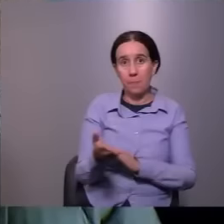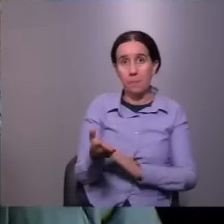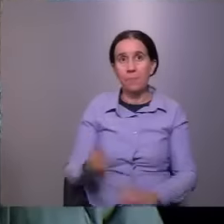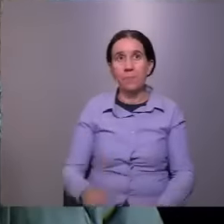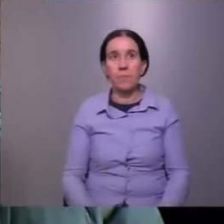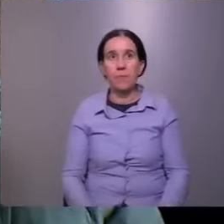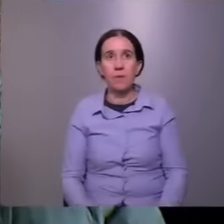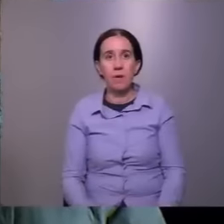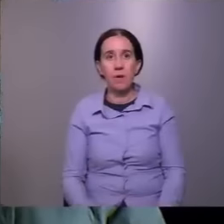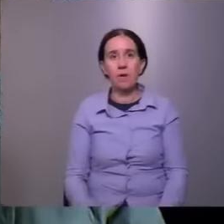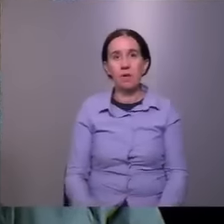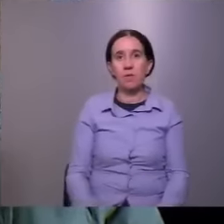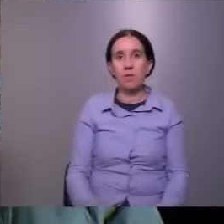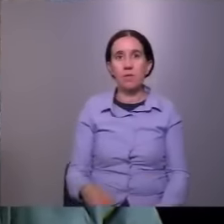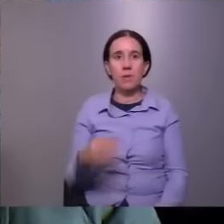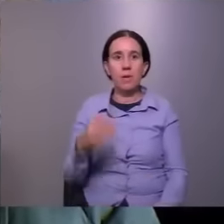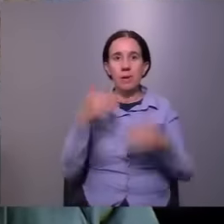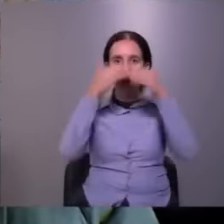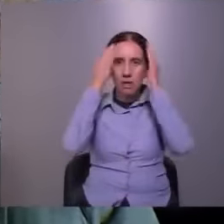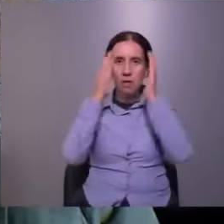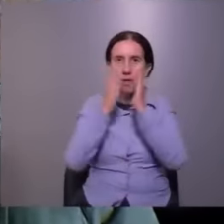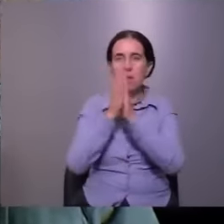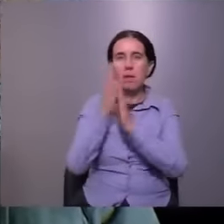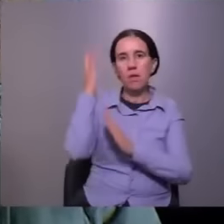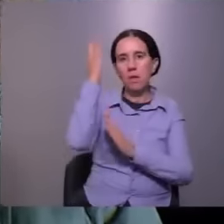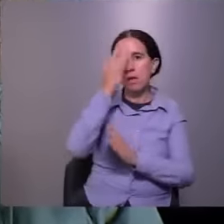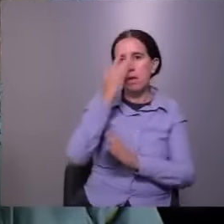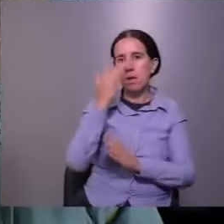un monde nouveau. Oremus.